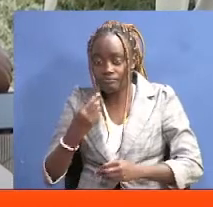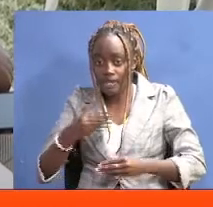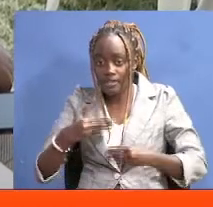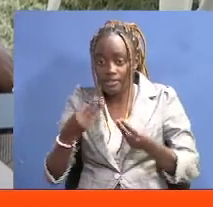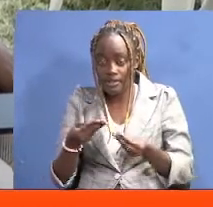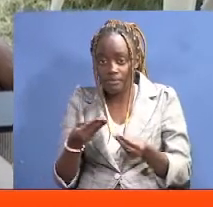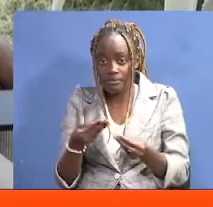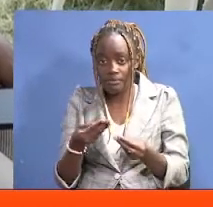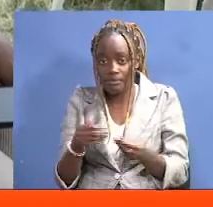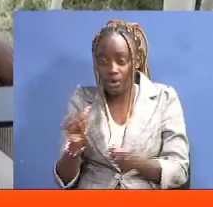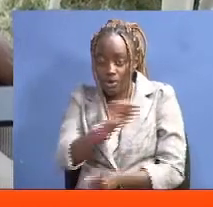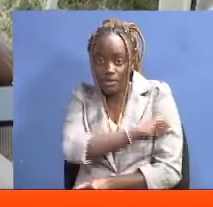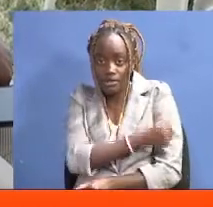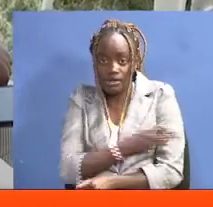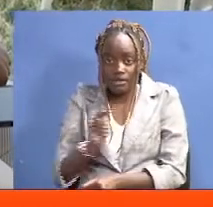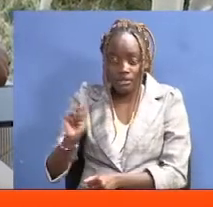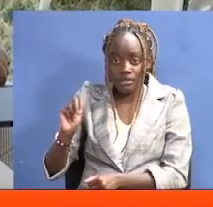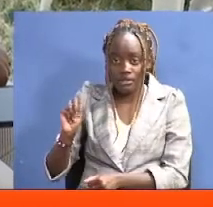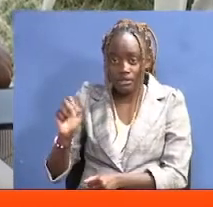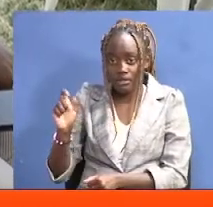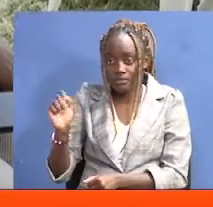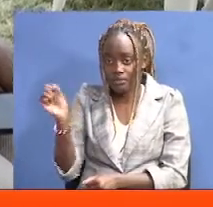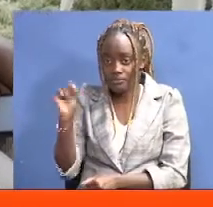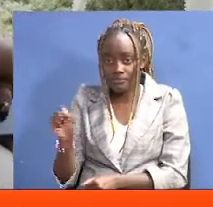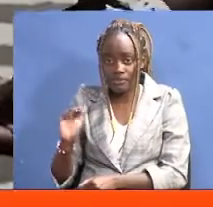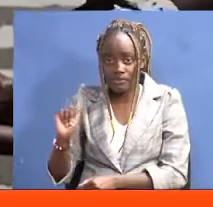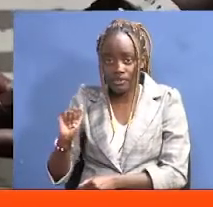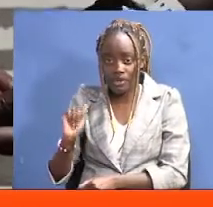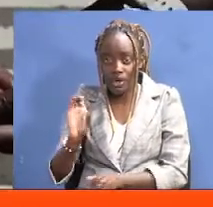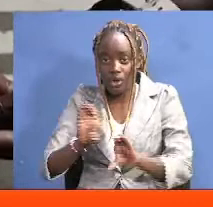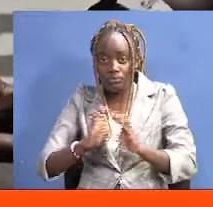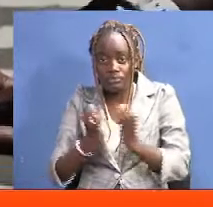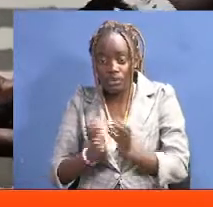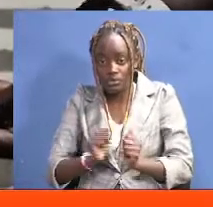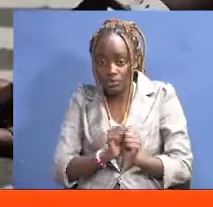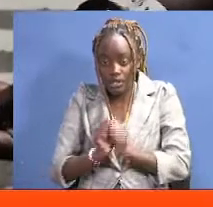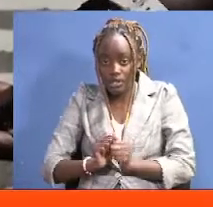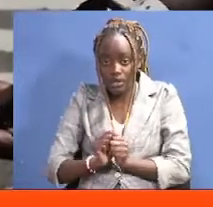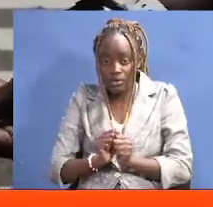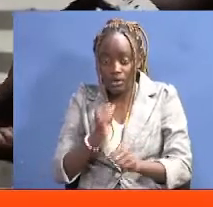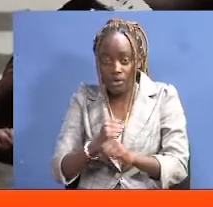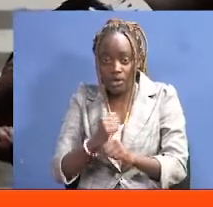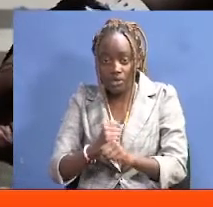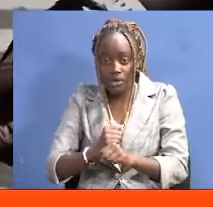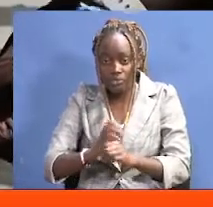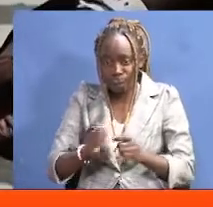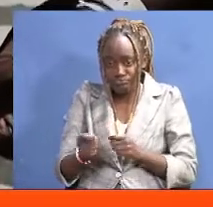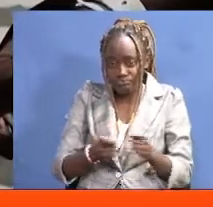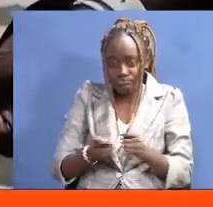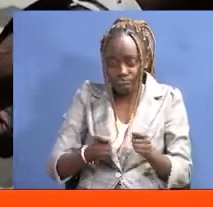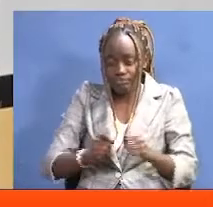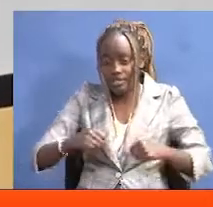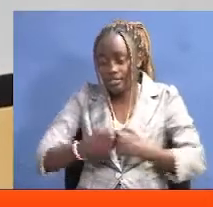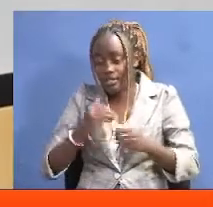National Transport Safety Authority, NTSA, noted that the Commission was ready to work together to control accidents in the